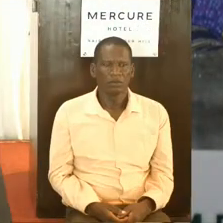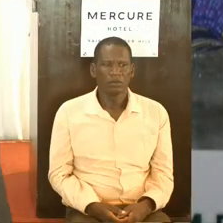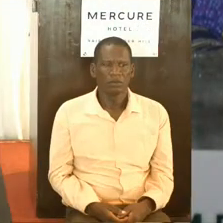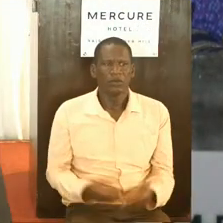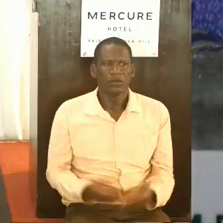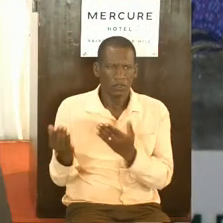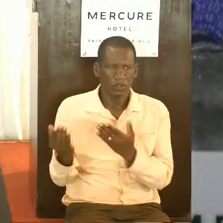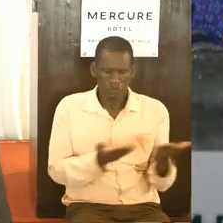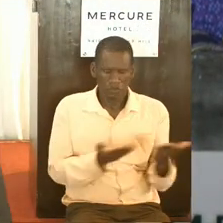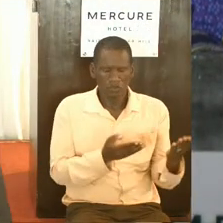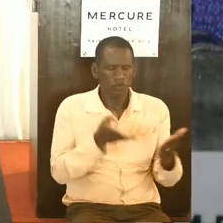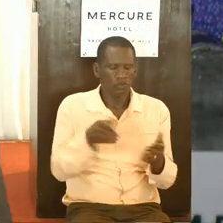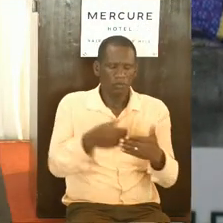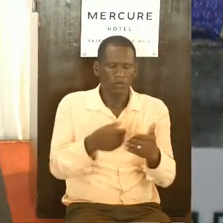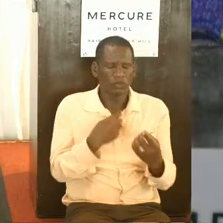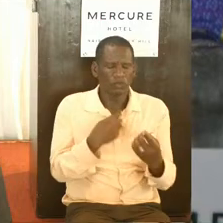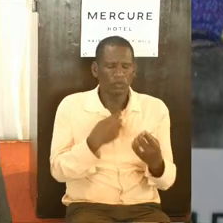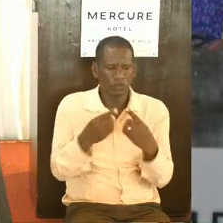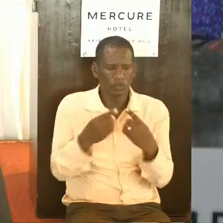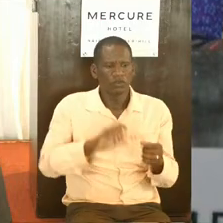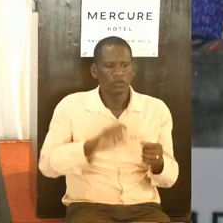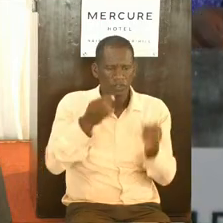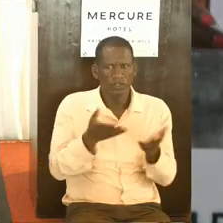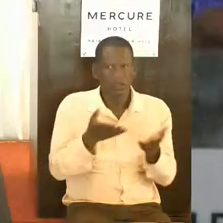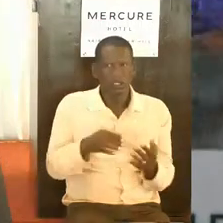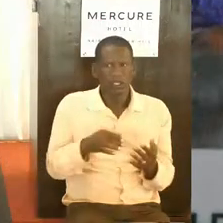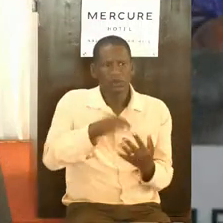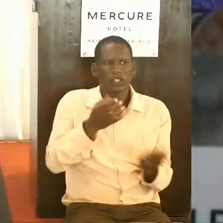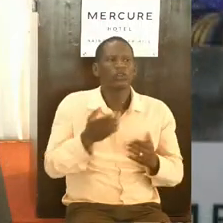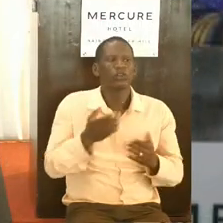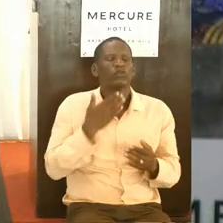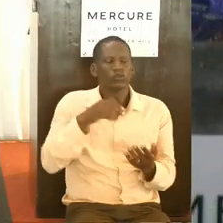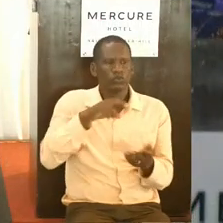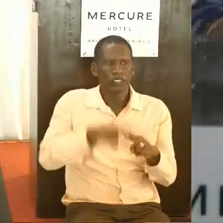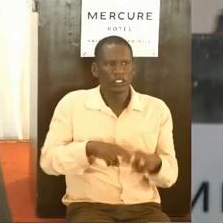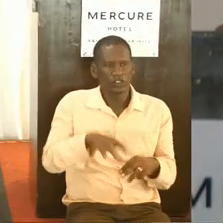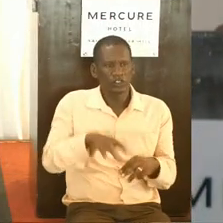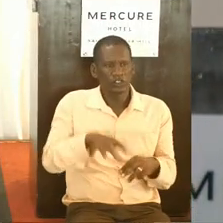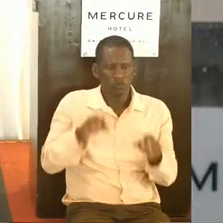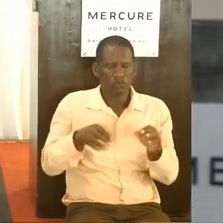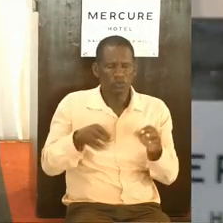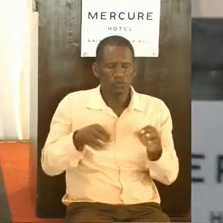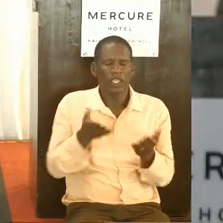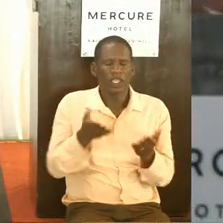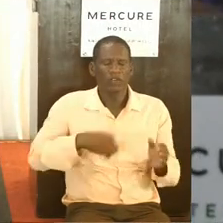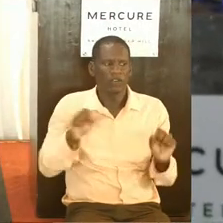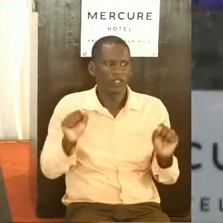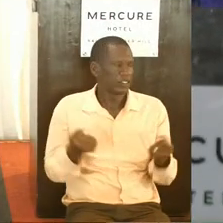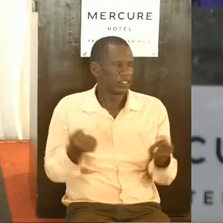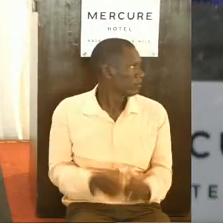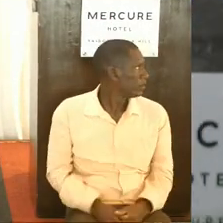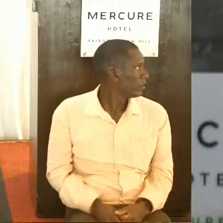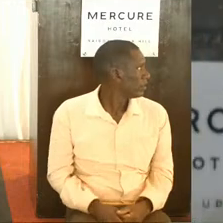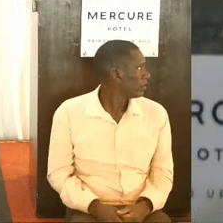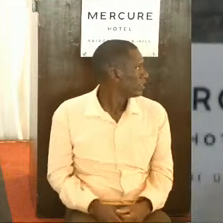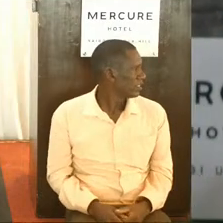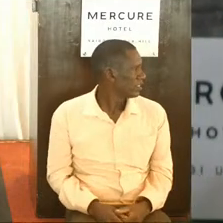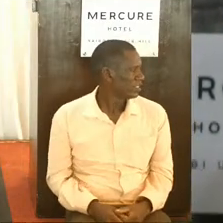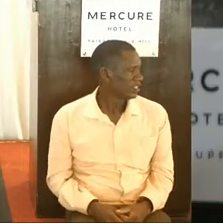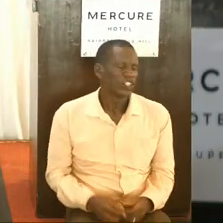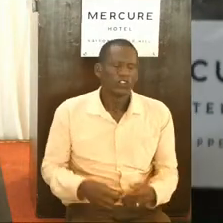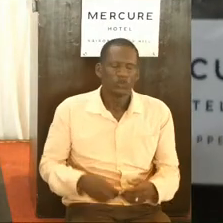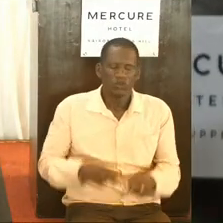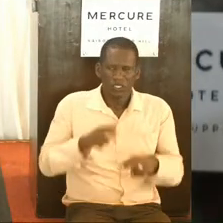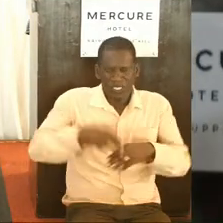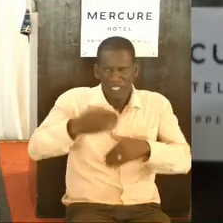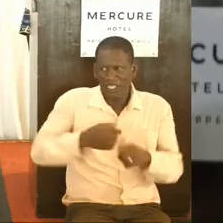speak you're the first one up so you can choose where you want to sit where you feel safe thing if you